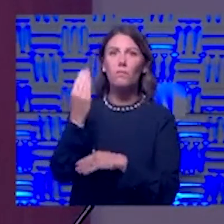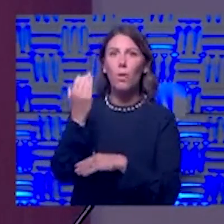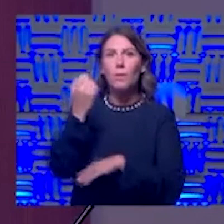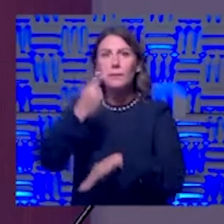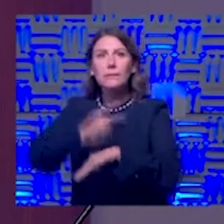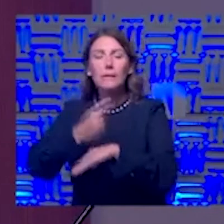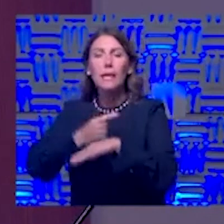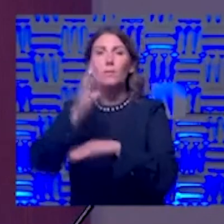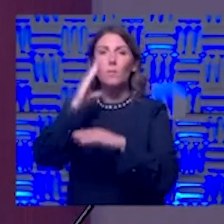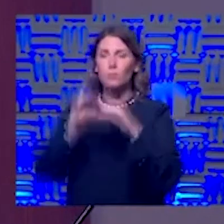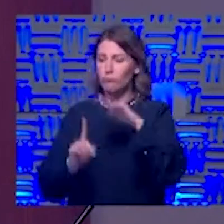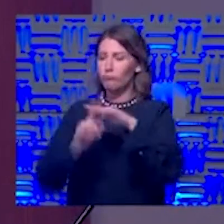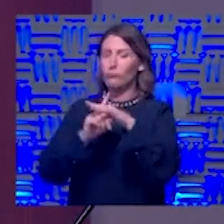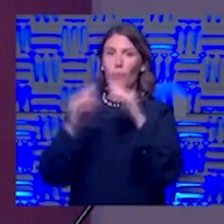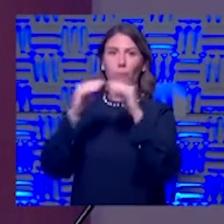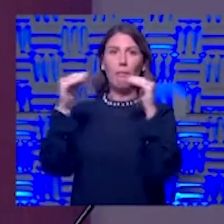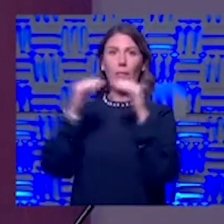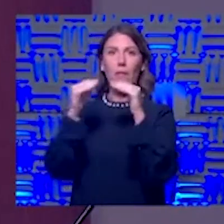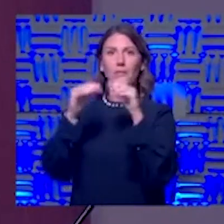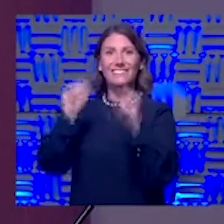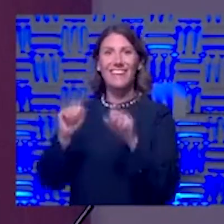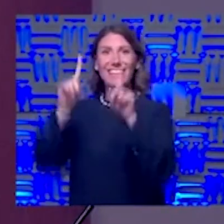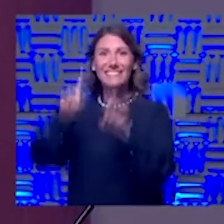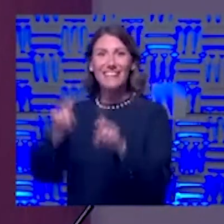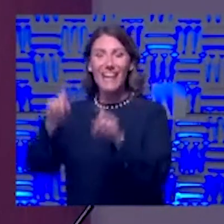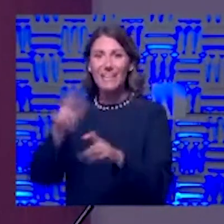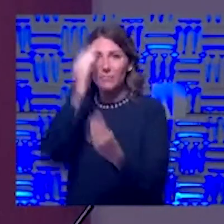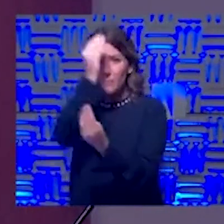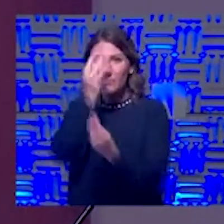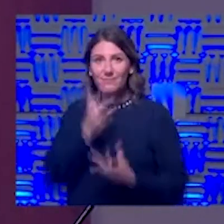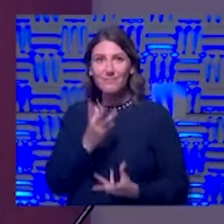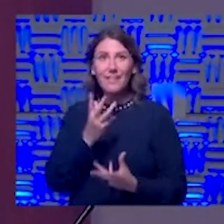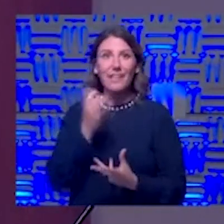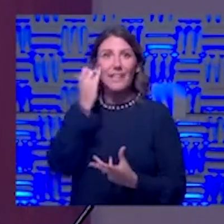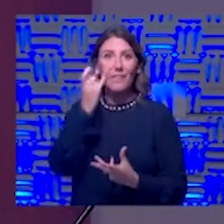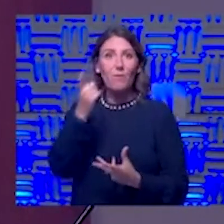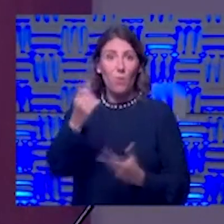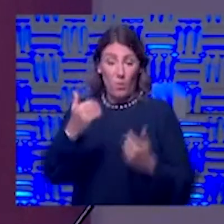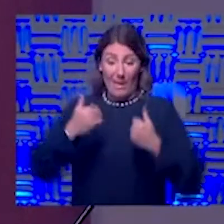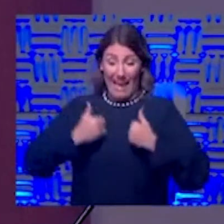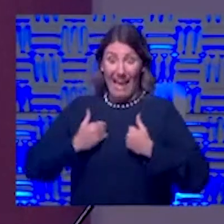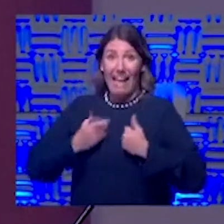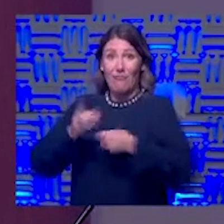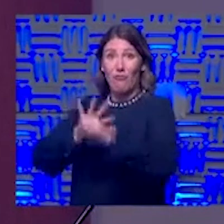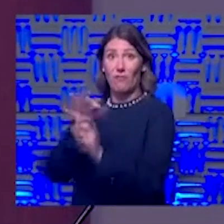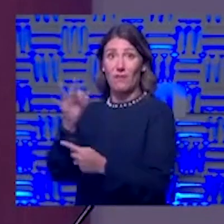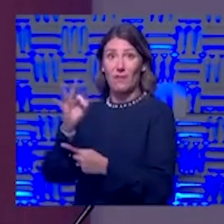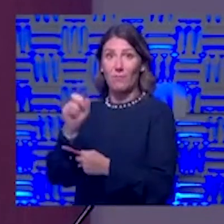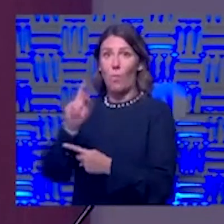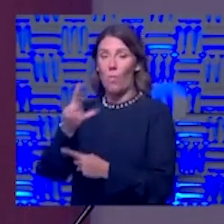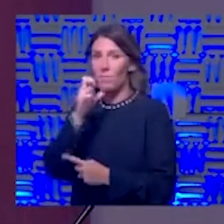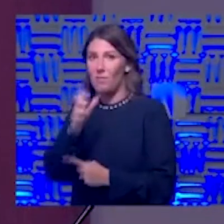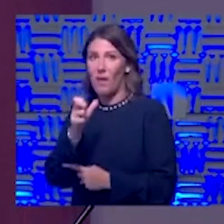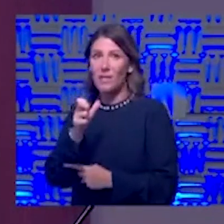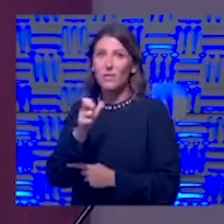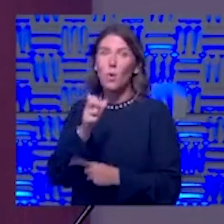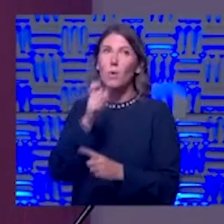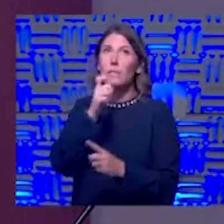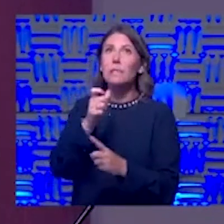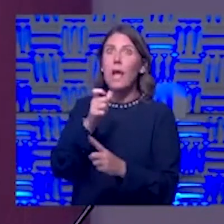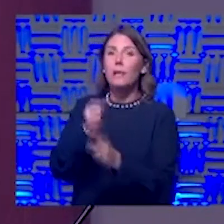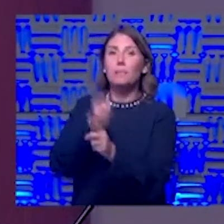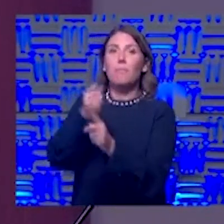show up in levels that can be tested and can tell us something about whether you have had the disease. So less impactful on